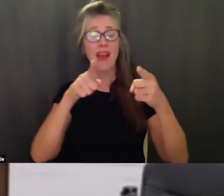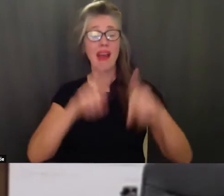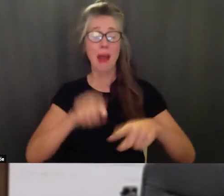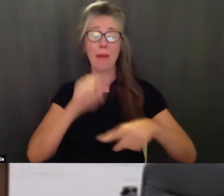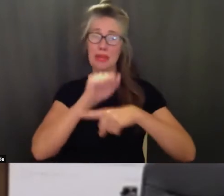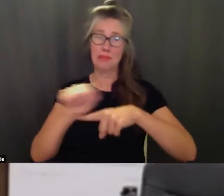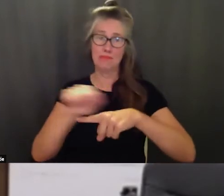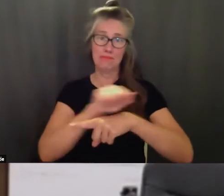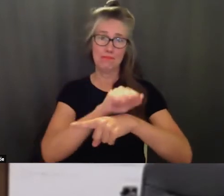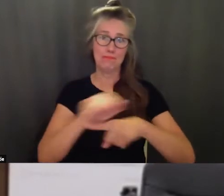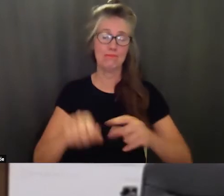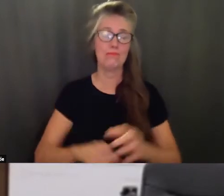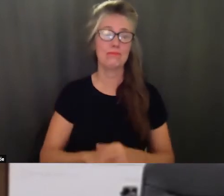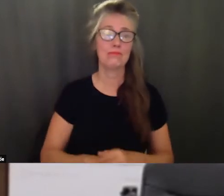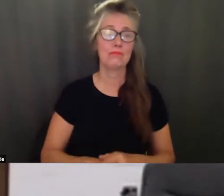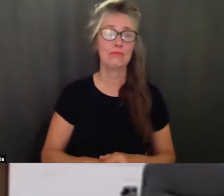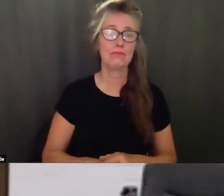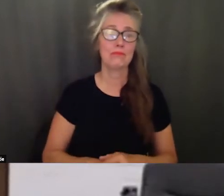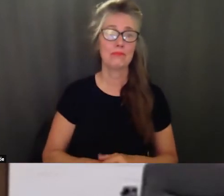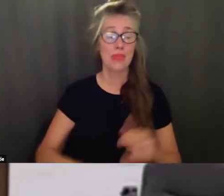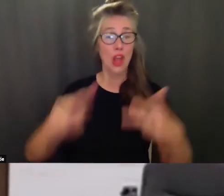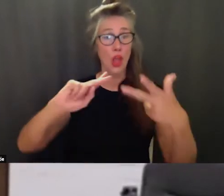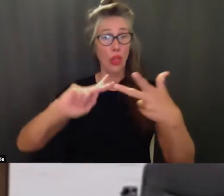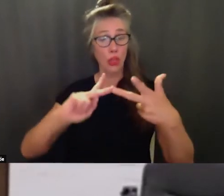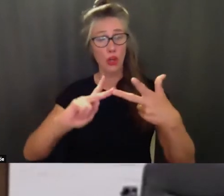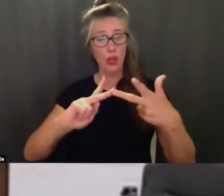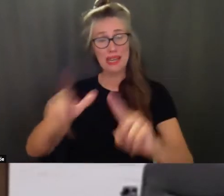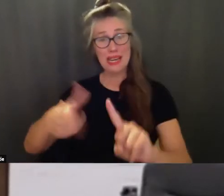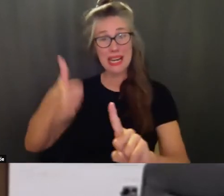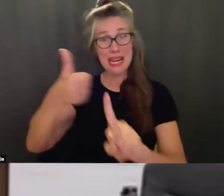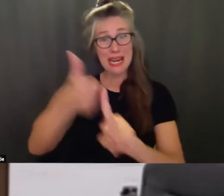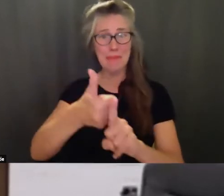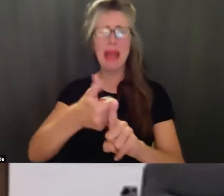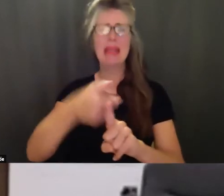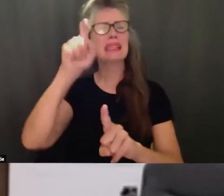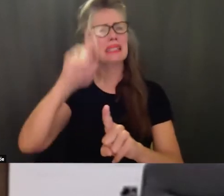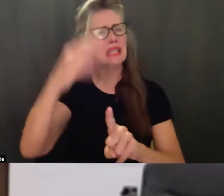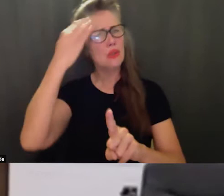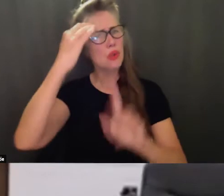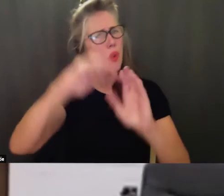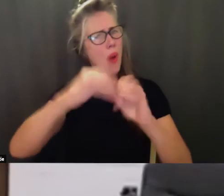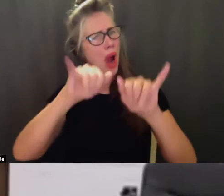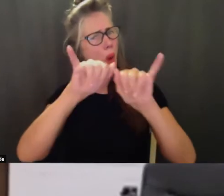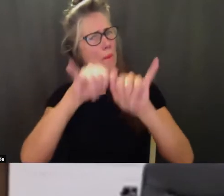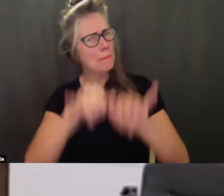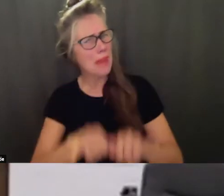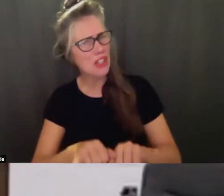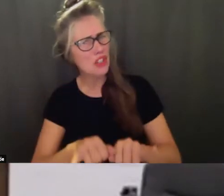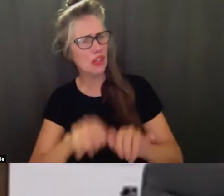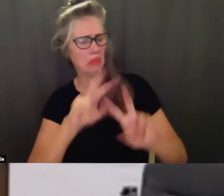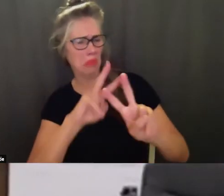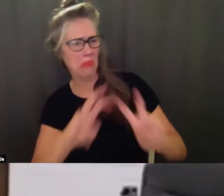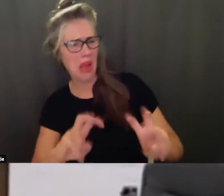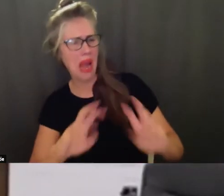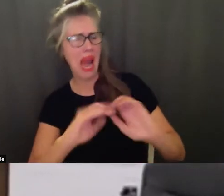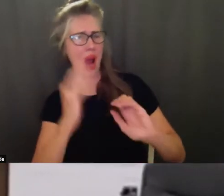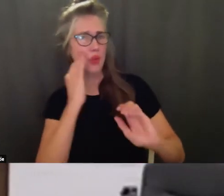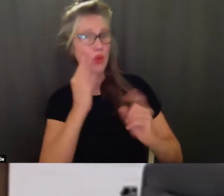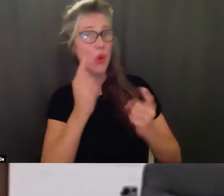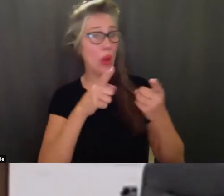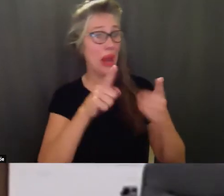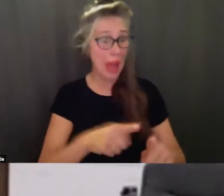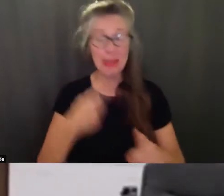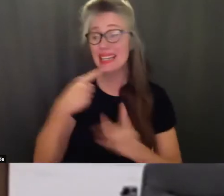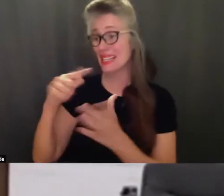up was the measuring of impact. And that's crucial. How do we know that these things are going to happen? And I think the